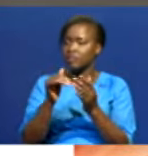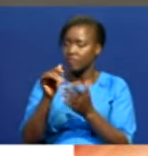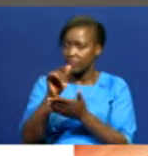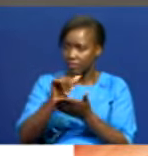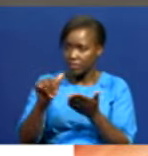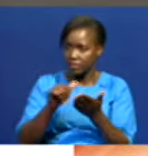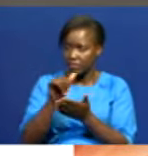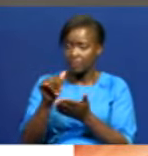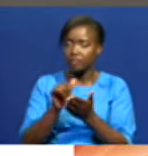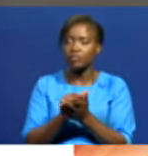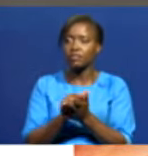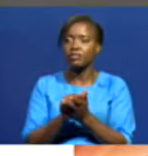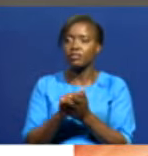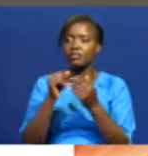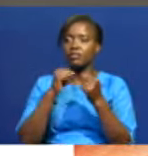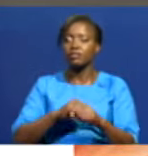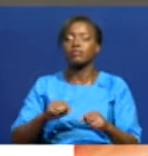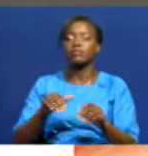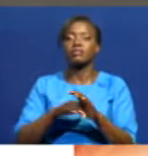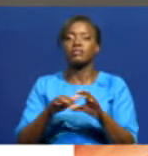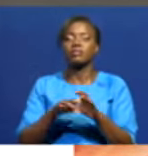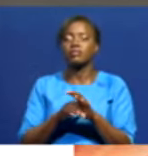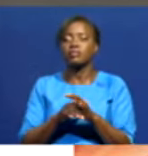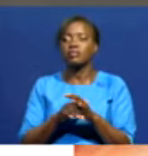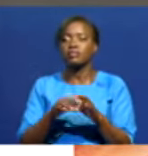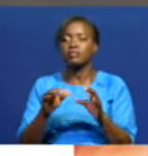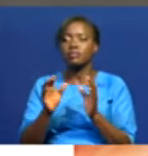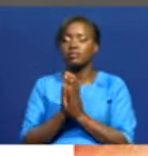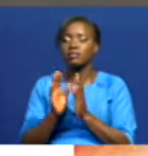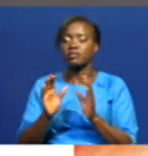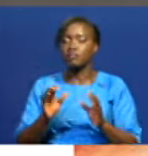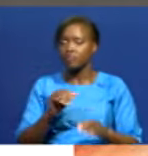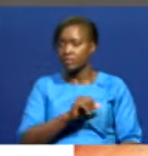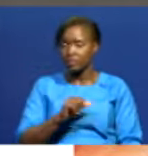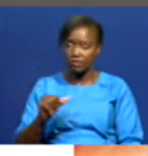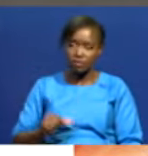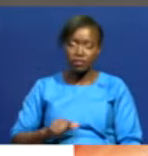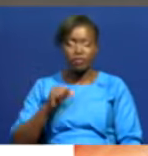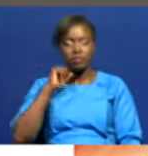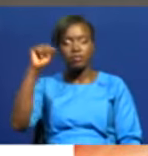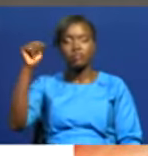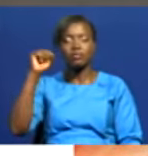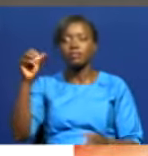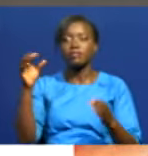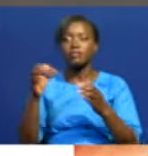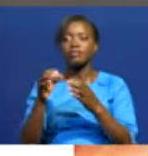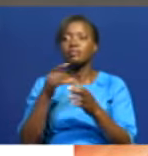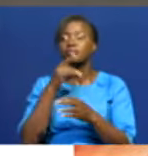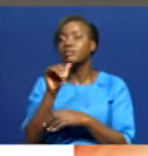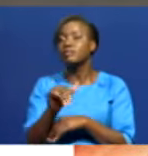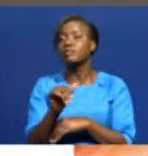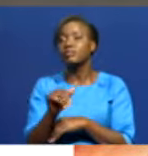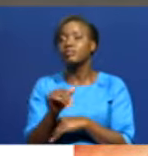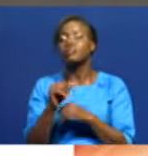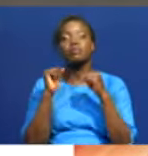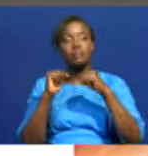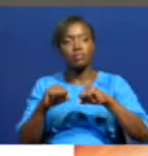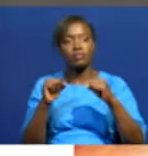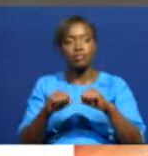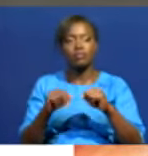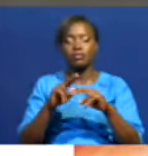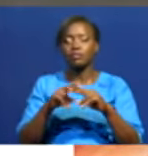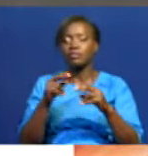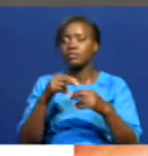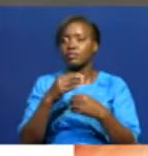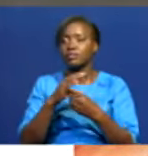a senior member of China's Communist Party Political Bureau, President Ruto revealed that they agreed on